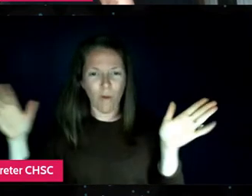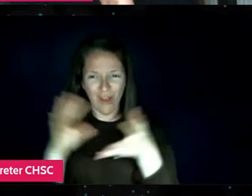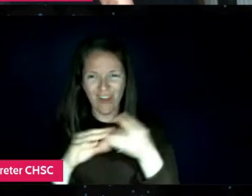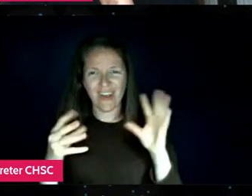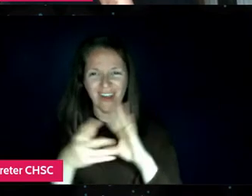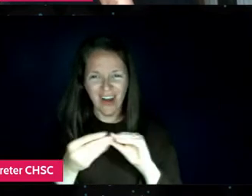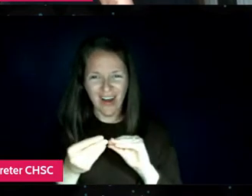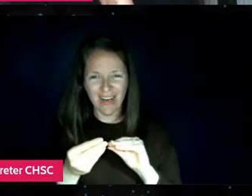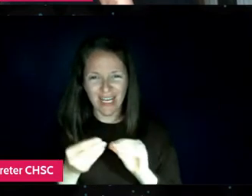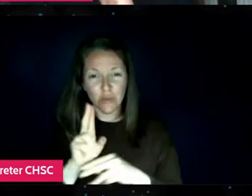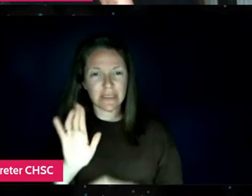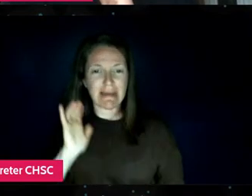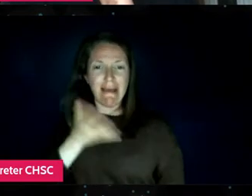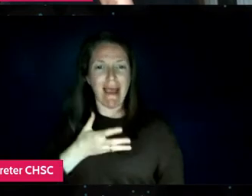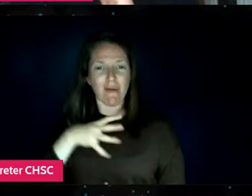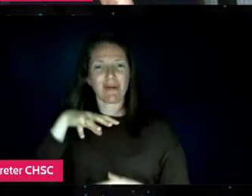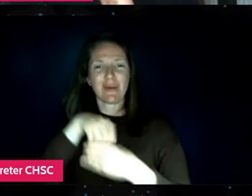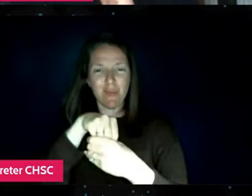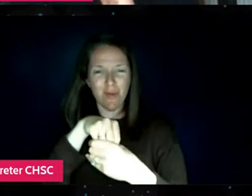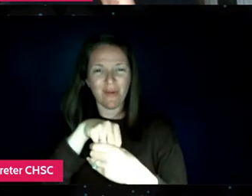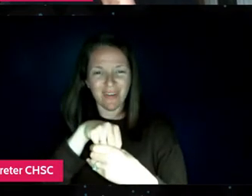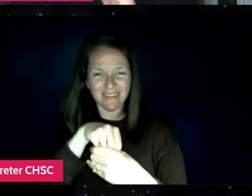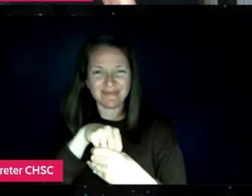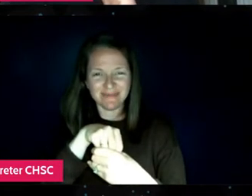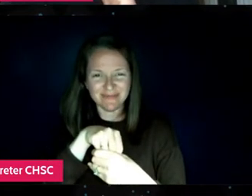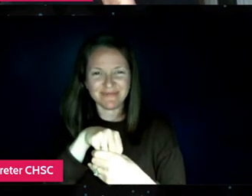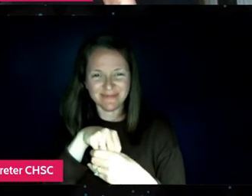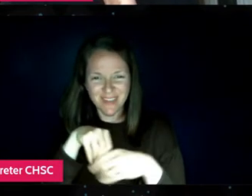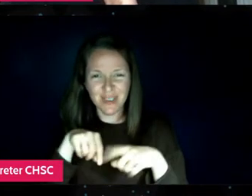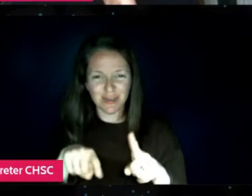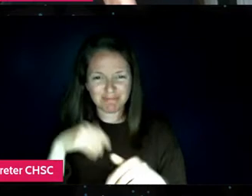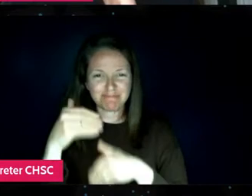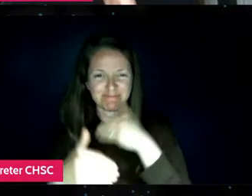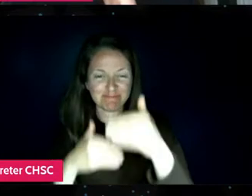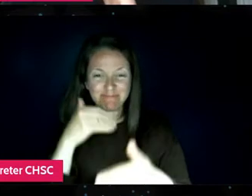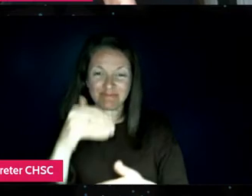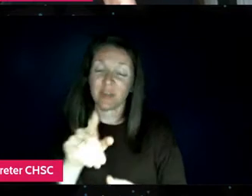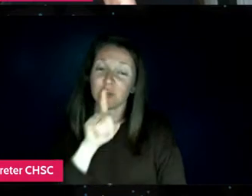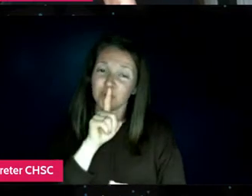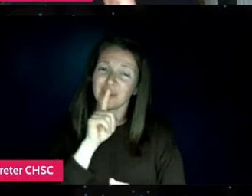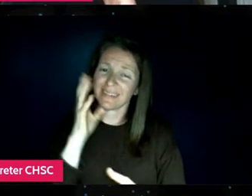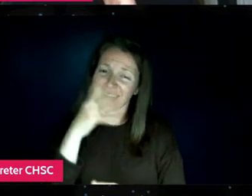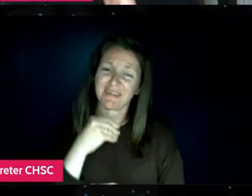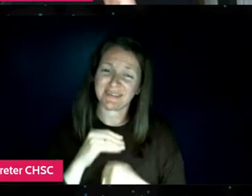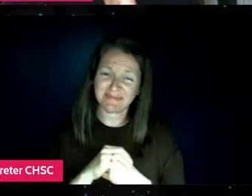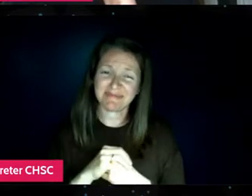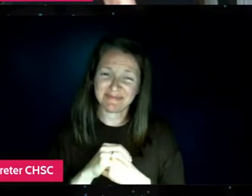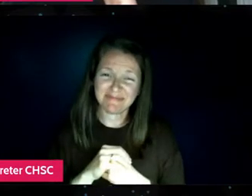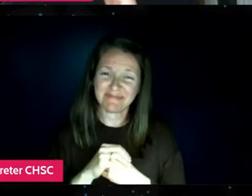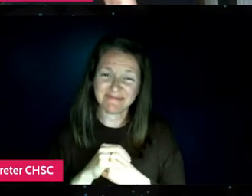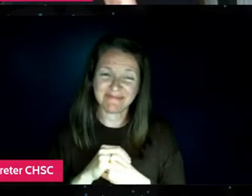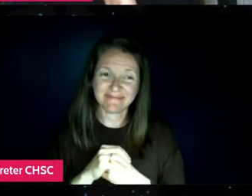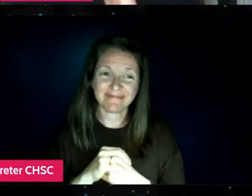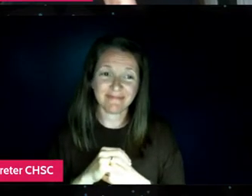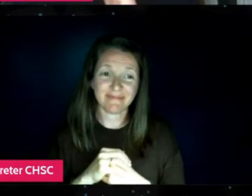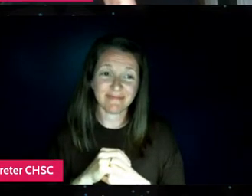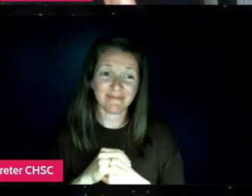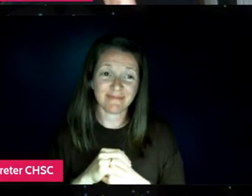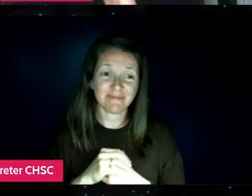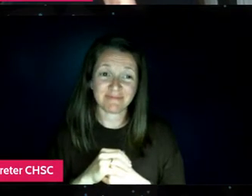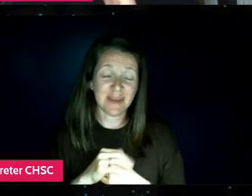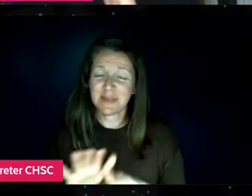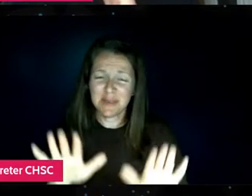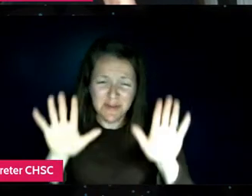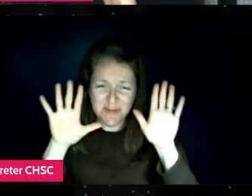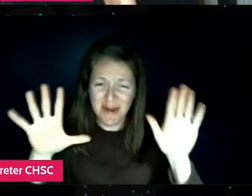our input and as we went along, which was really, really lovely. So it was such an